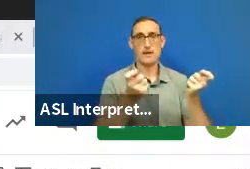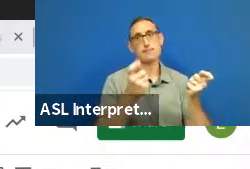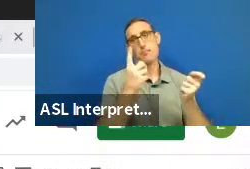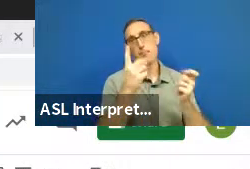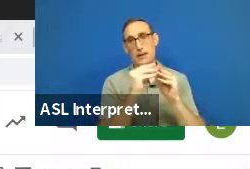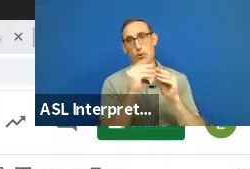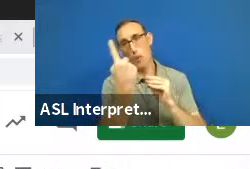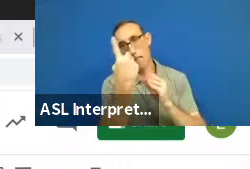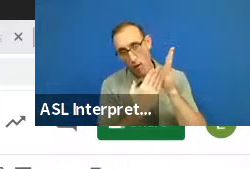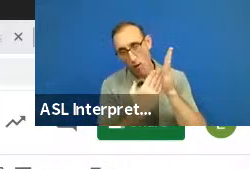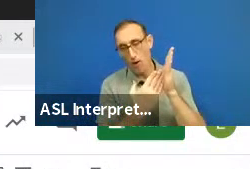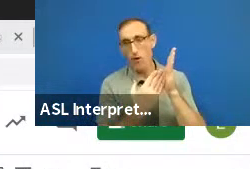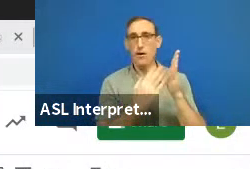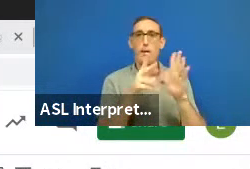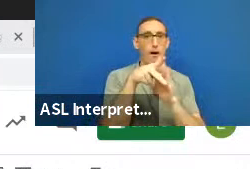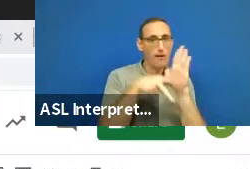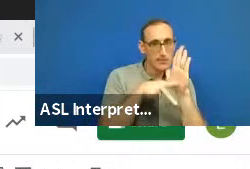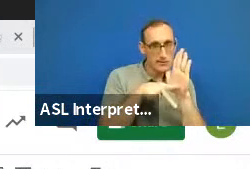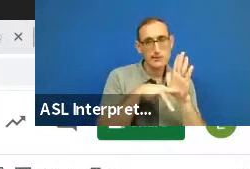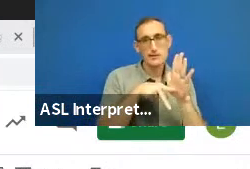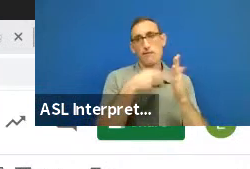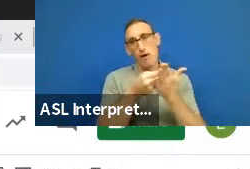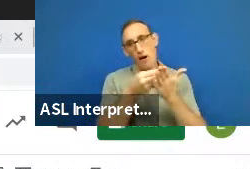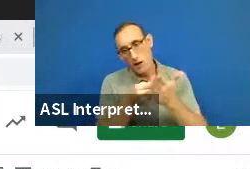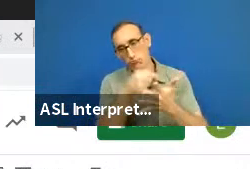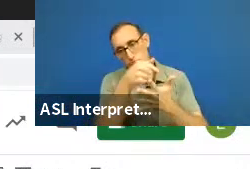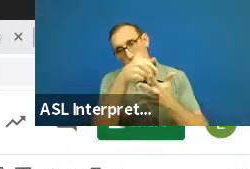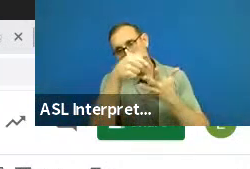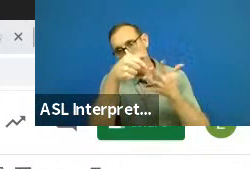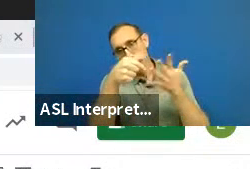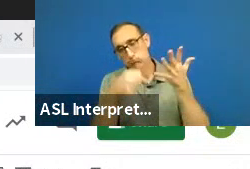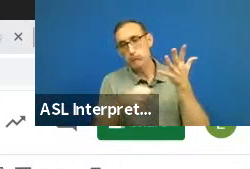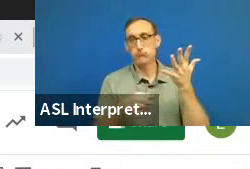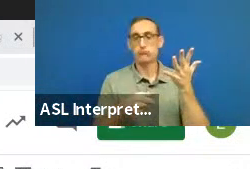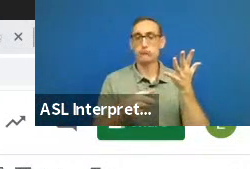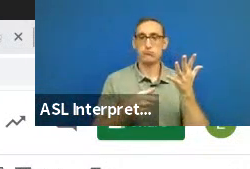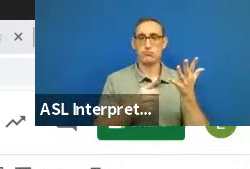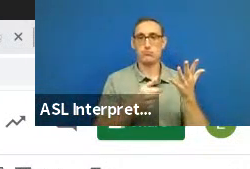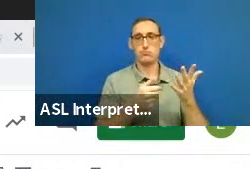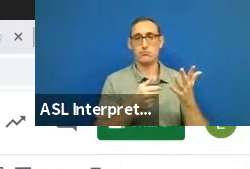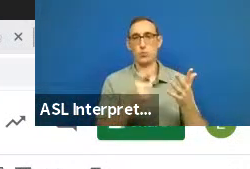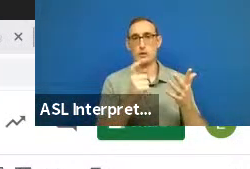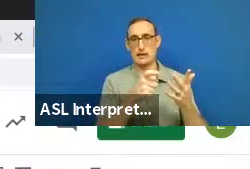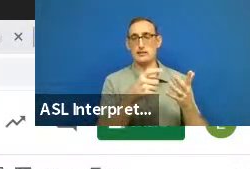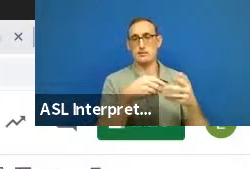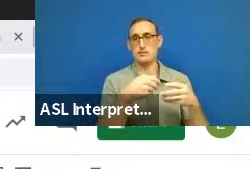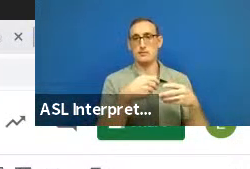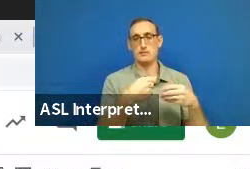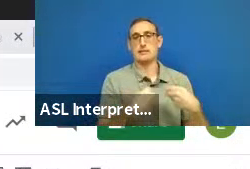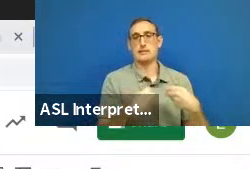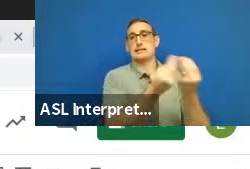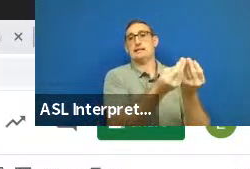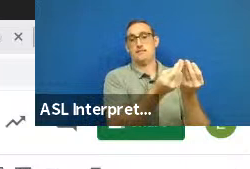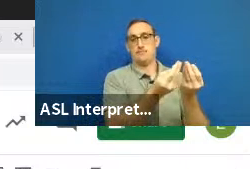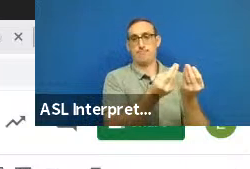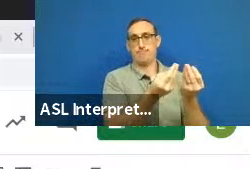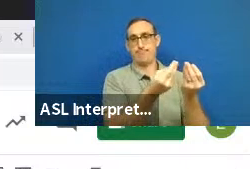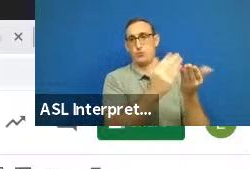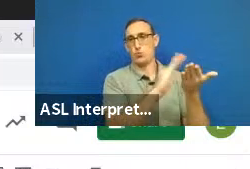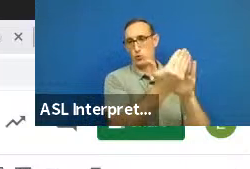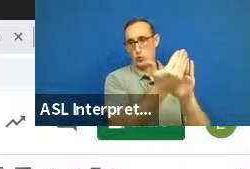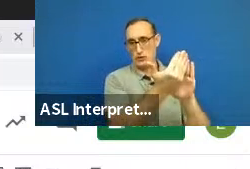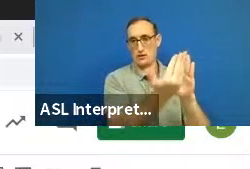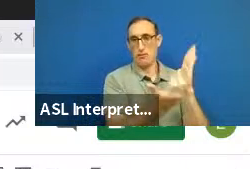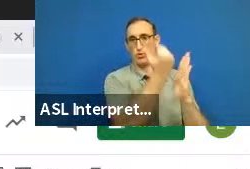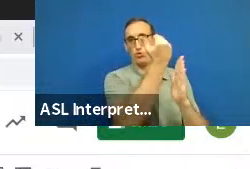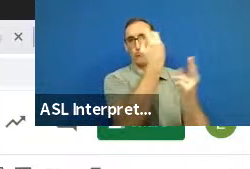then policy with, our financial management, all of those domains under which or within which we